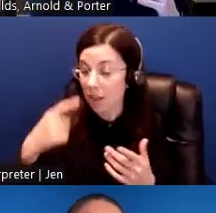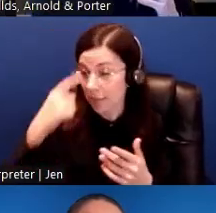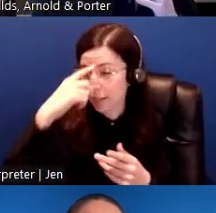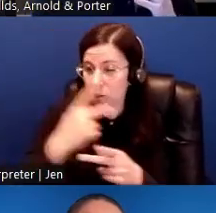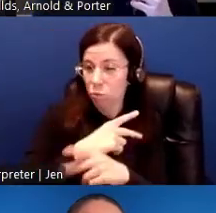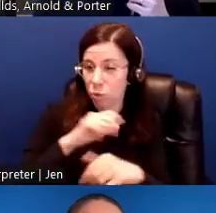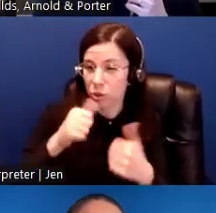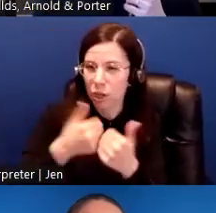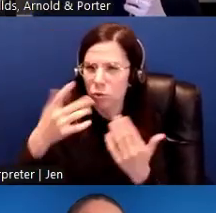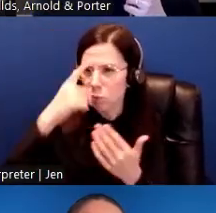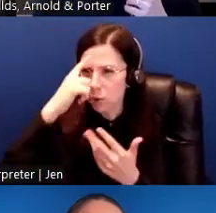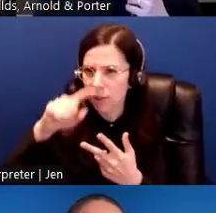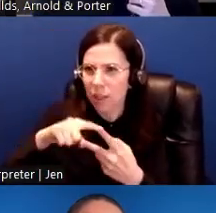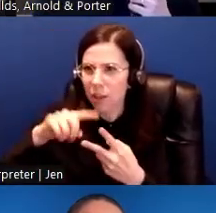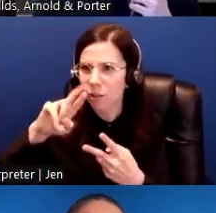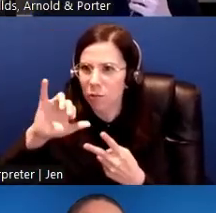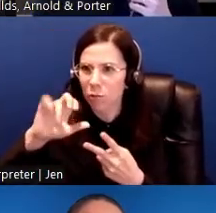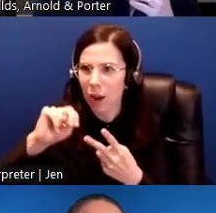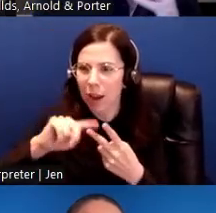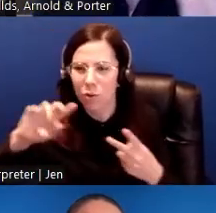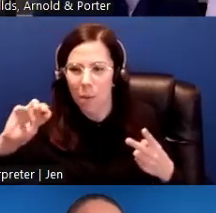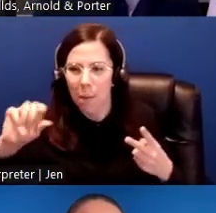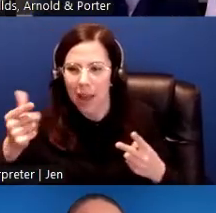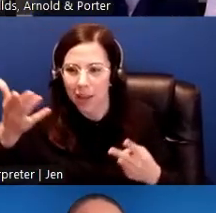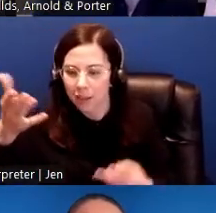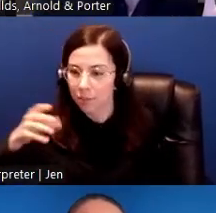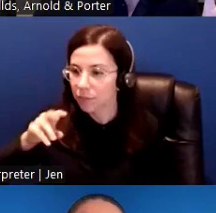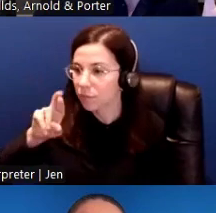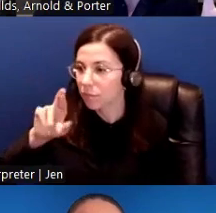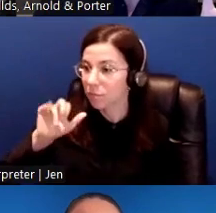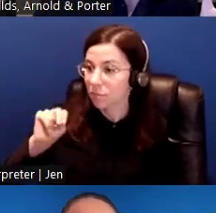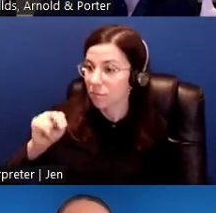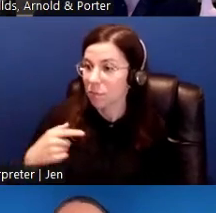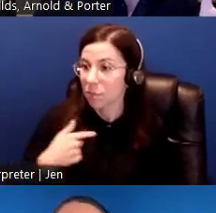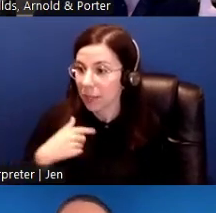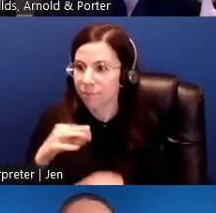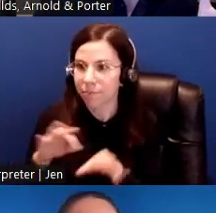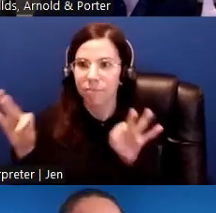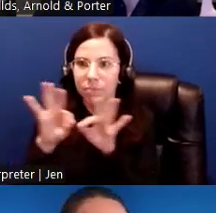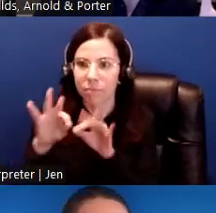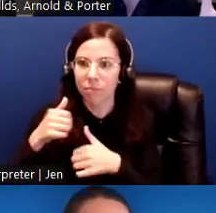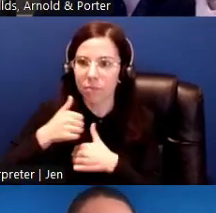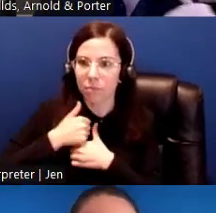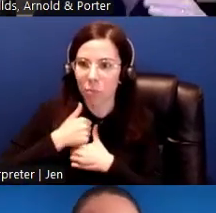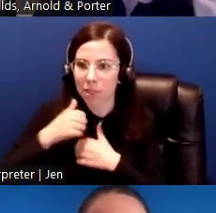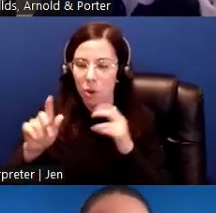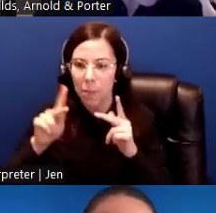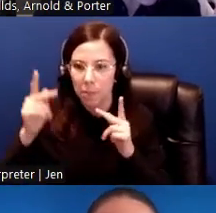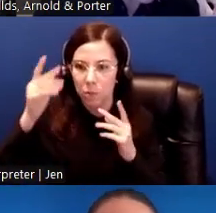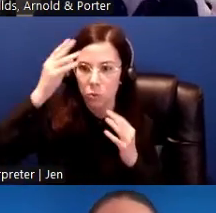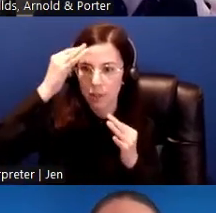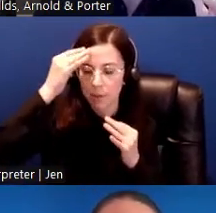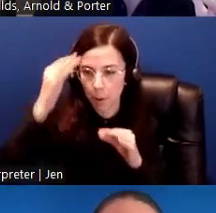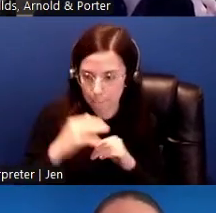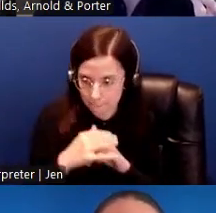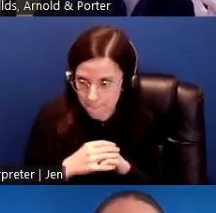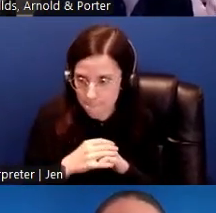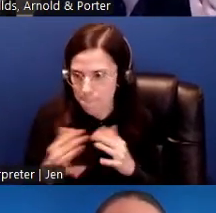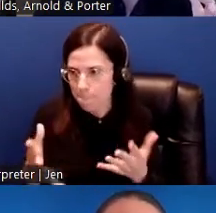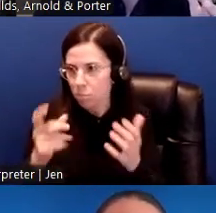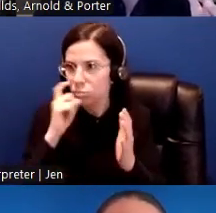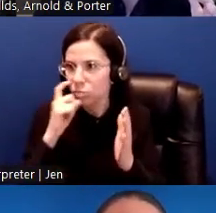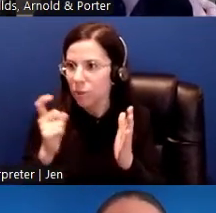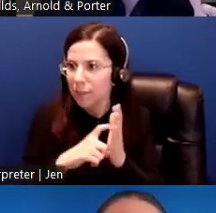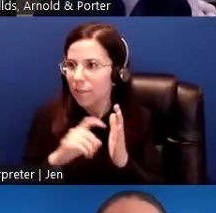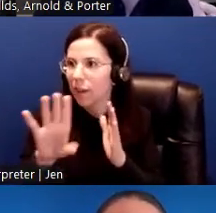think, Meg? Yeah, so I think, for me, key military actors to think about, just to identify them by